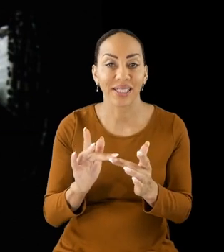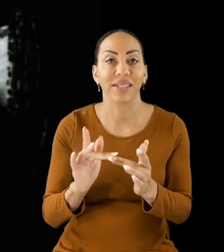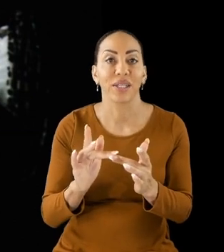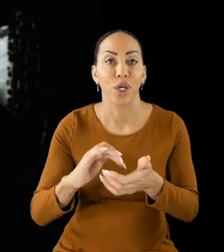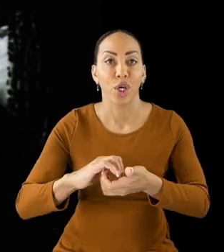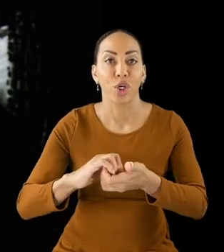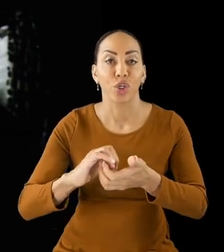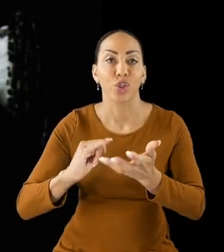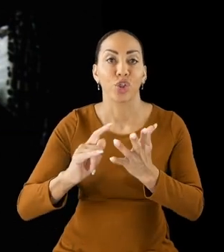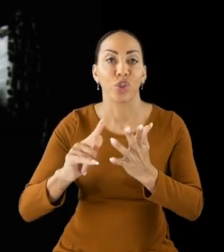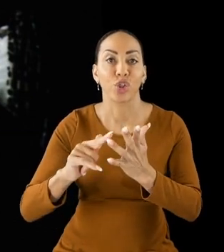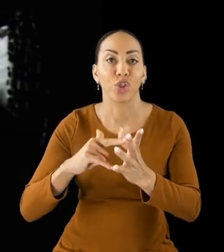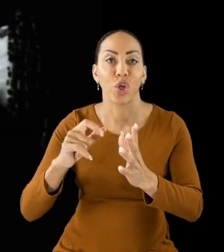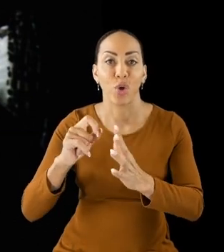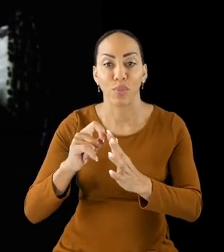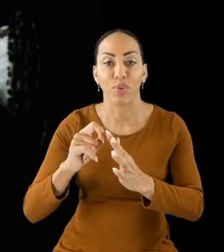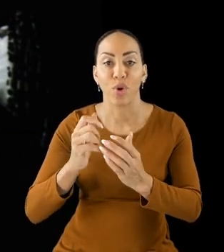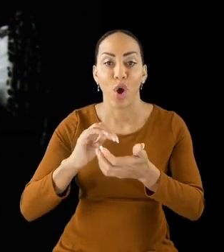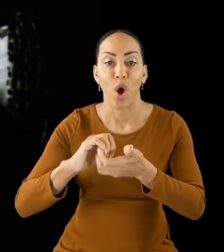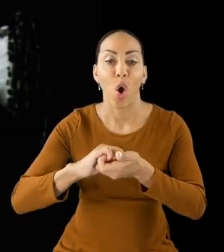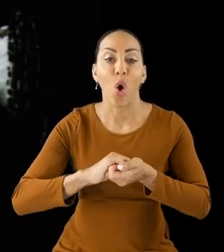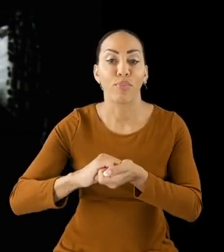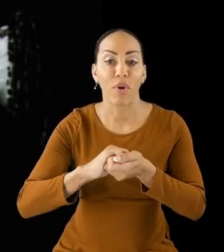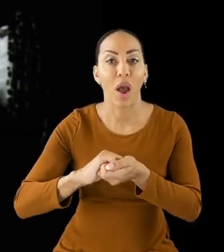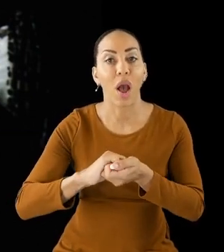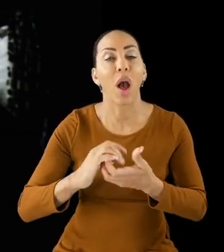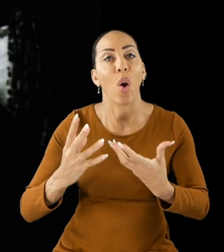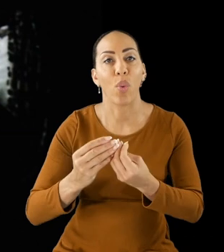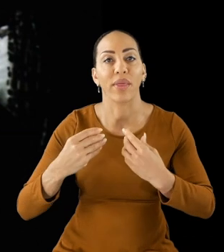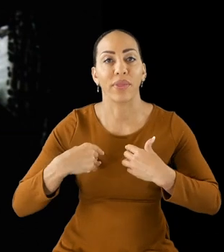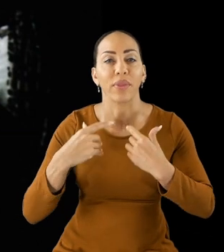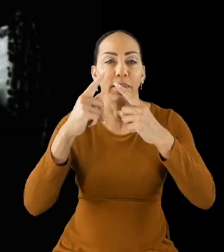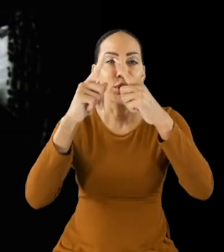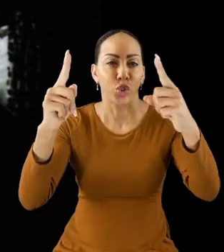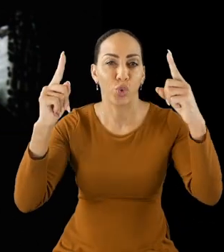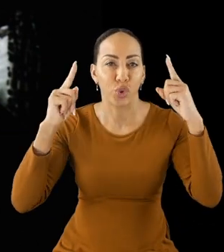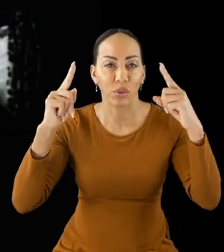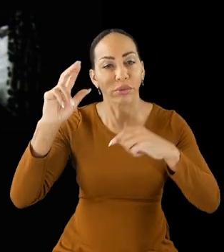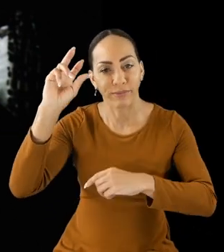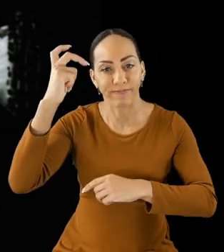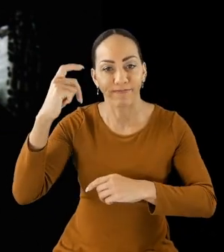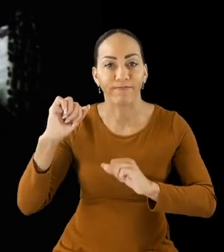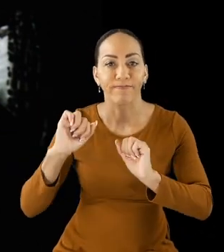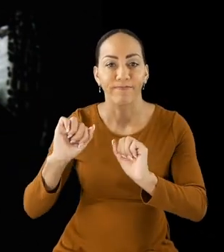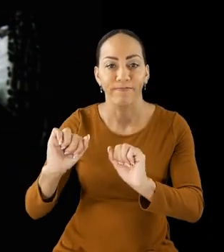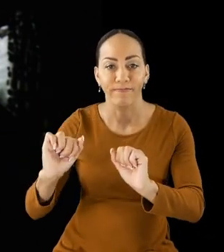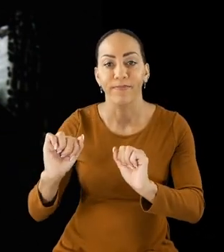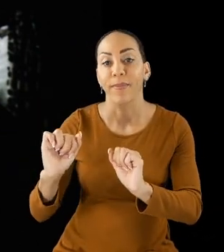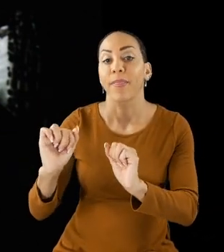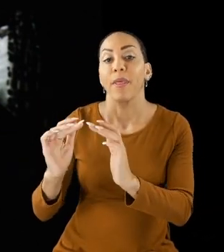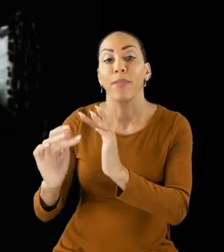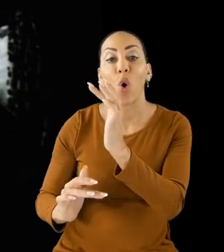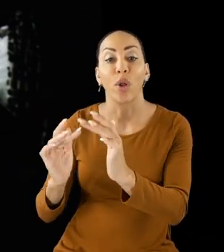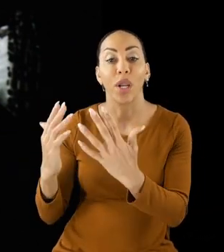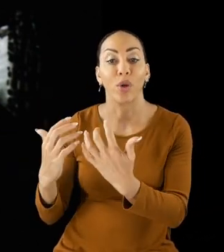students at Brunel University in London and Rick Mayall, the actor and comedian. It's user controlled, with online